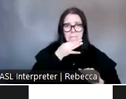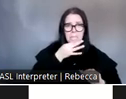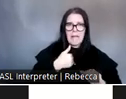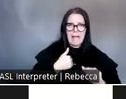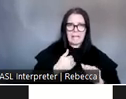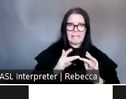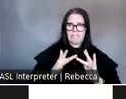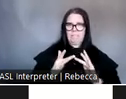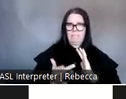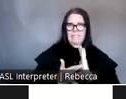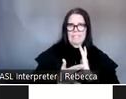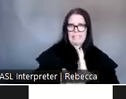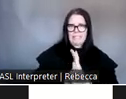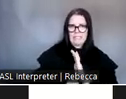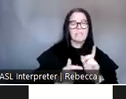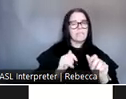micro-credentials.